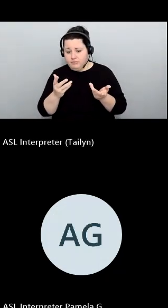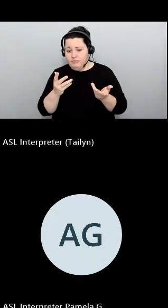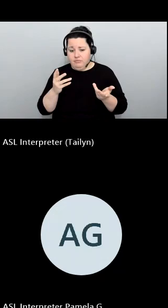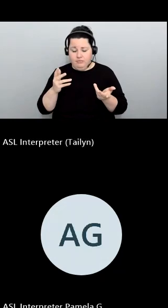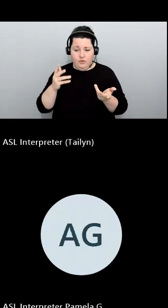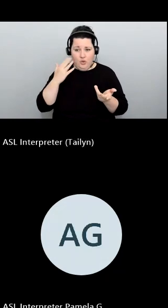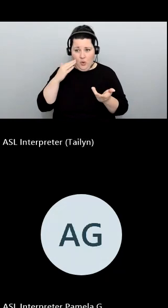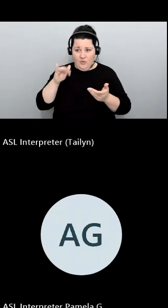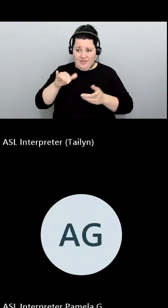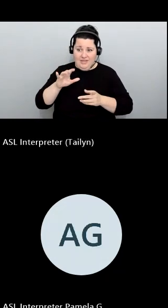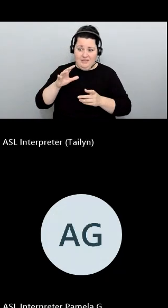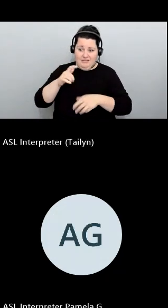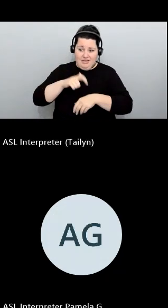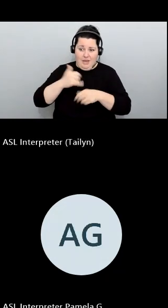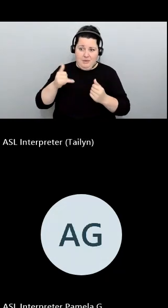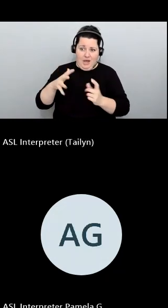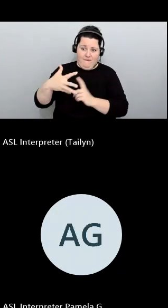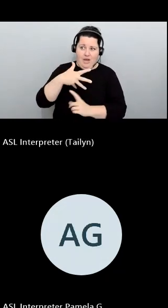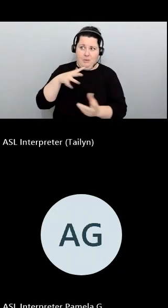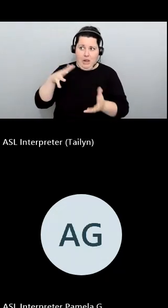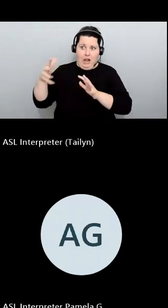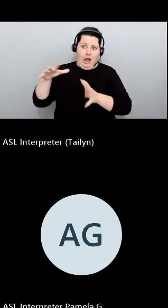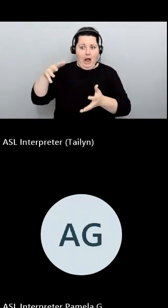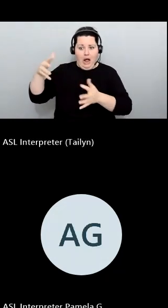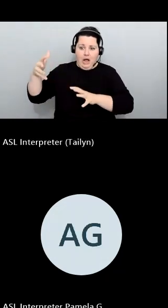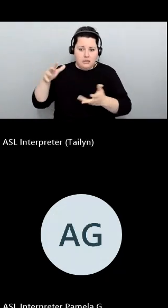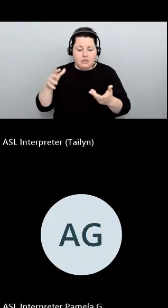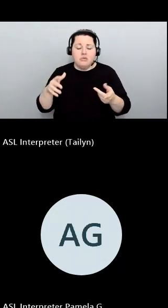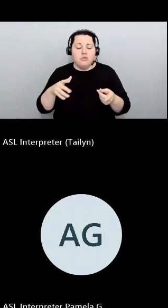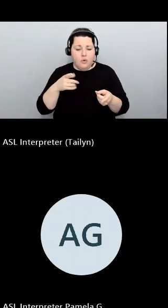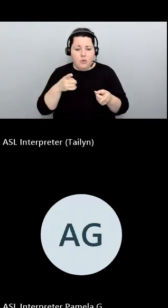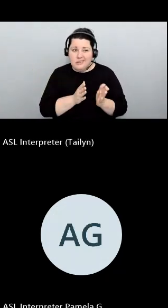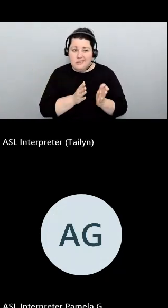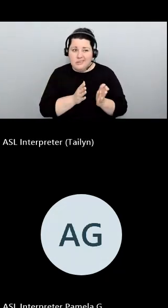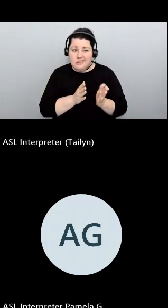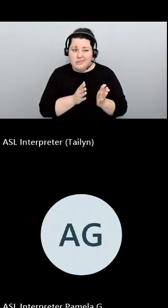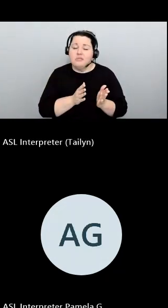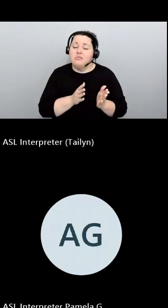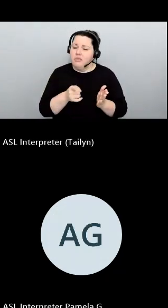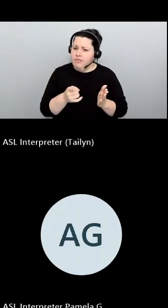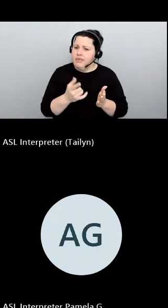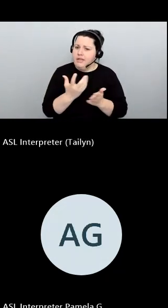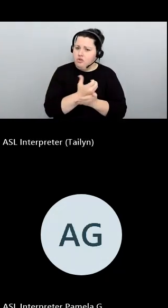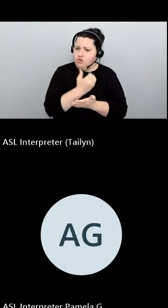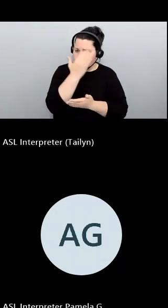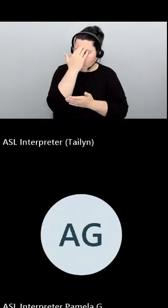environment, people will ask, and they deserve to know what our layoff procedures are, and we can